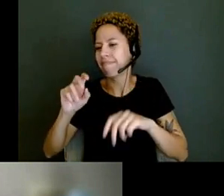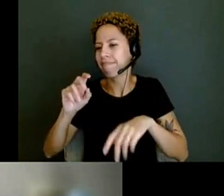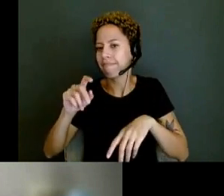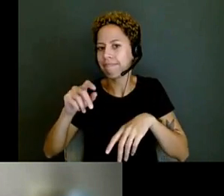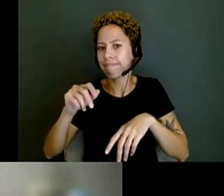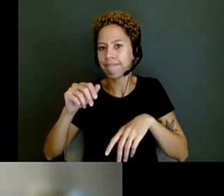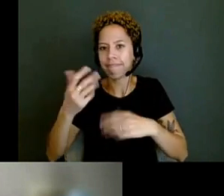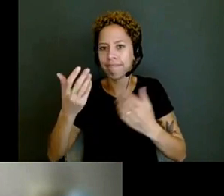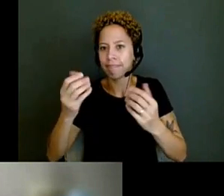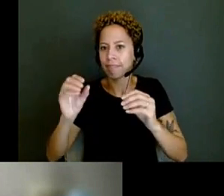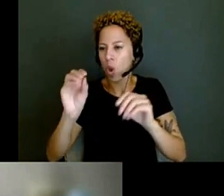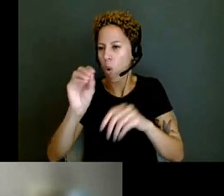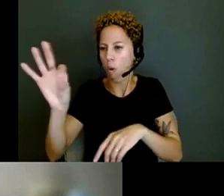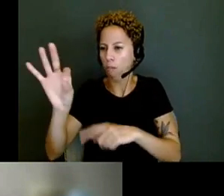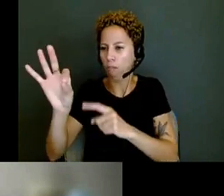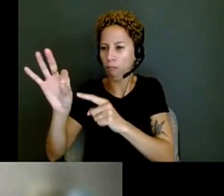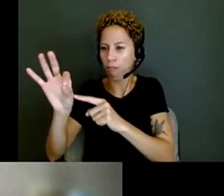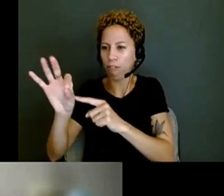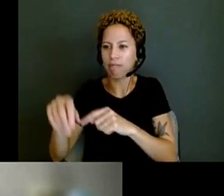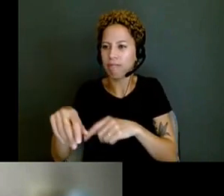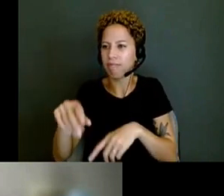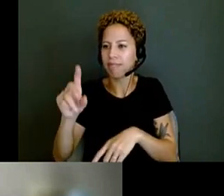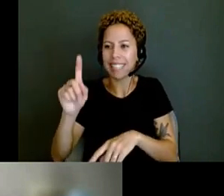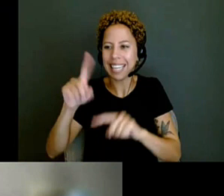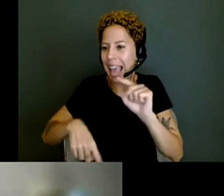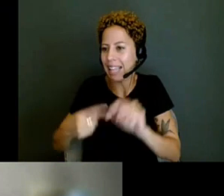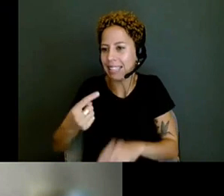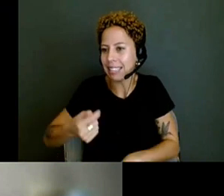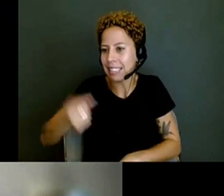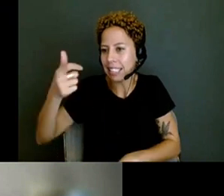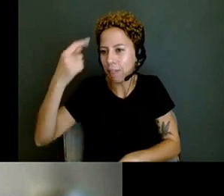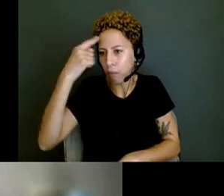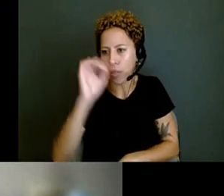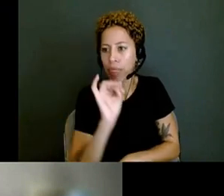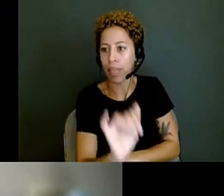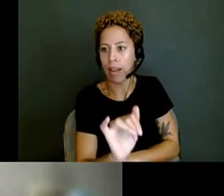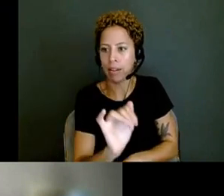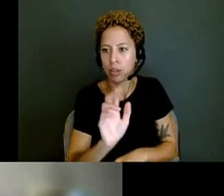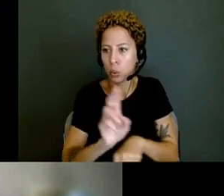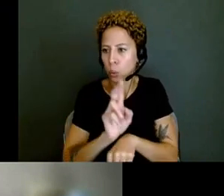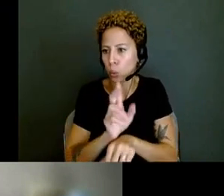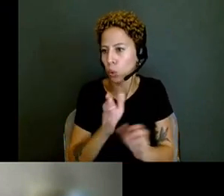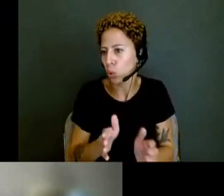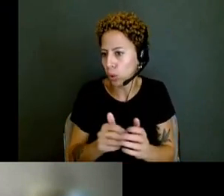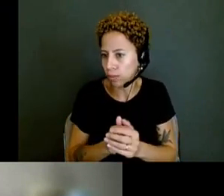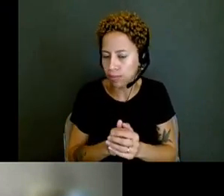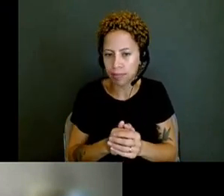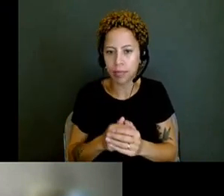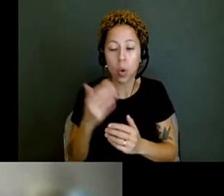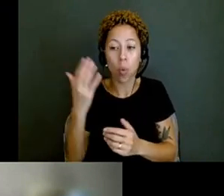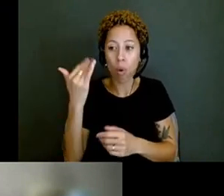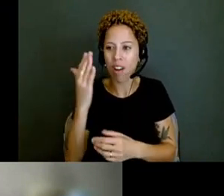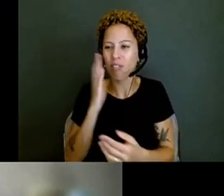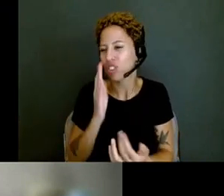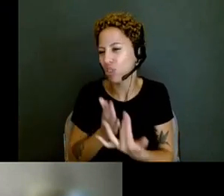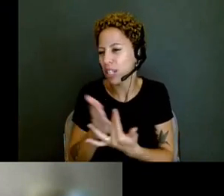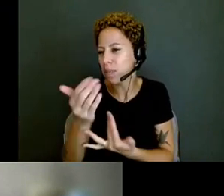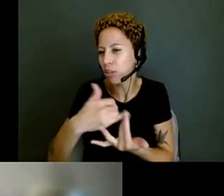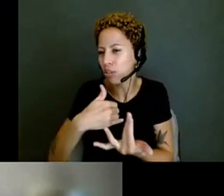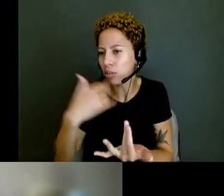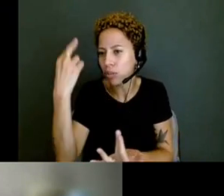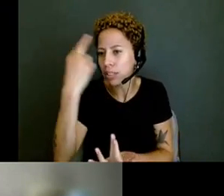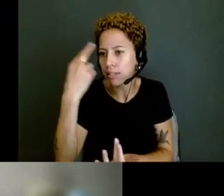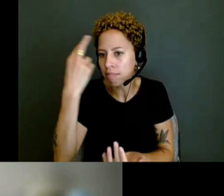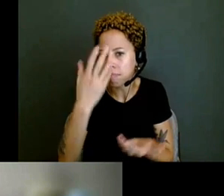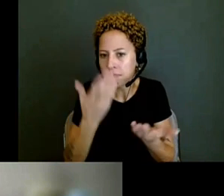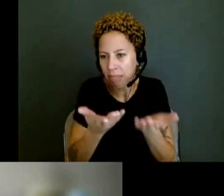for this particular user, just to ensure that you have that data transparency. The software, I